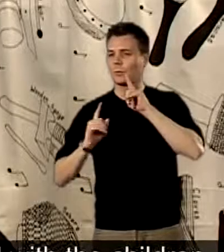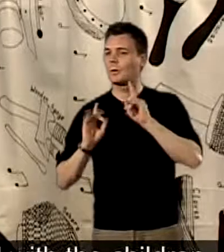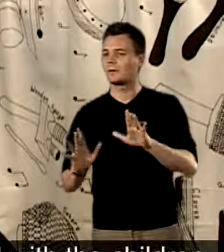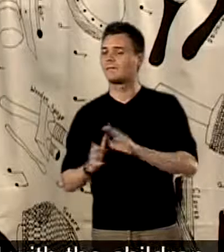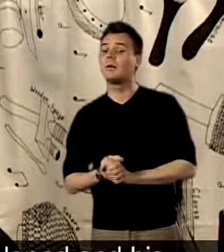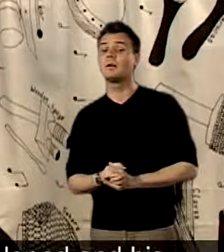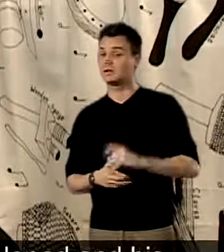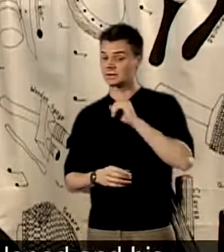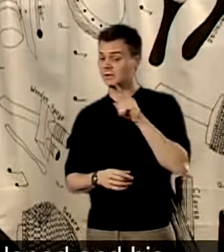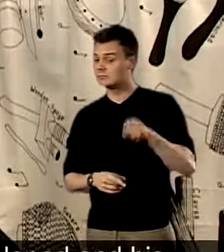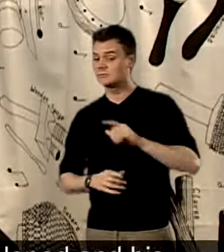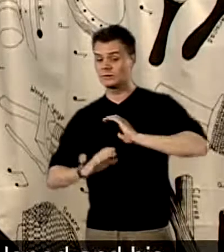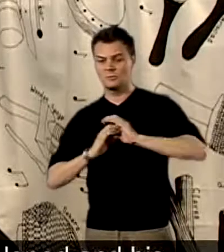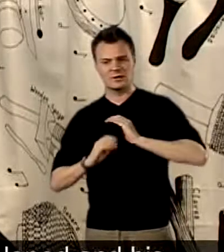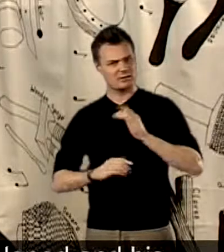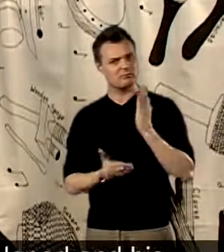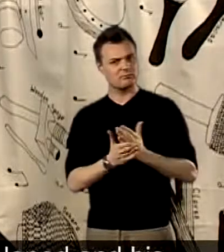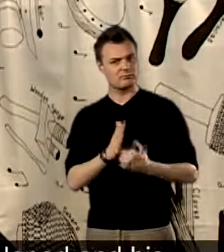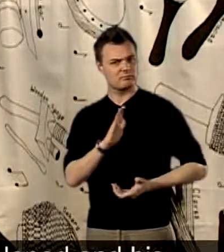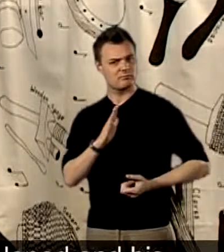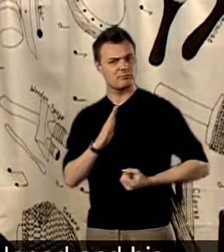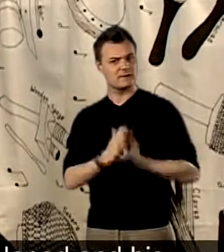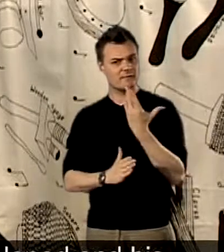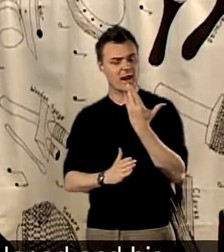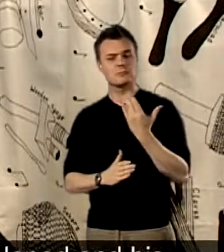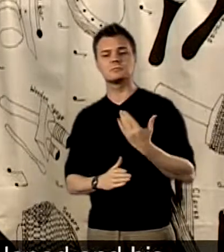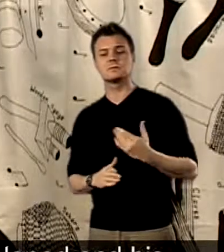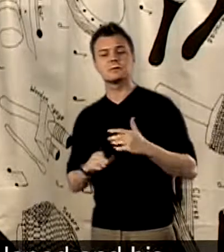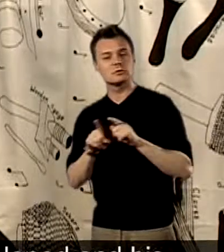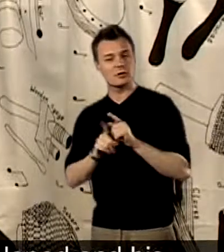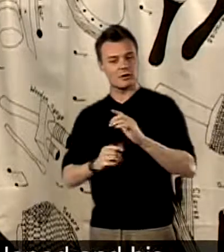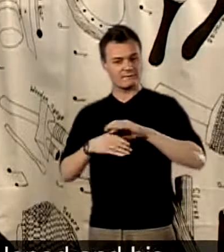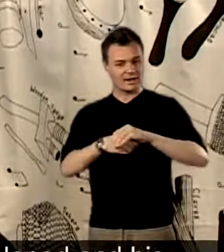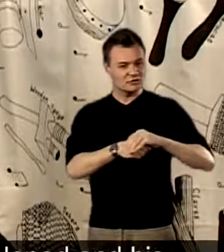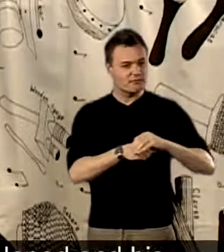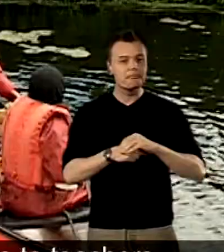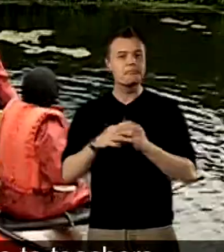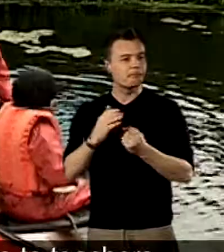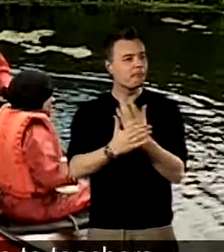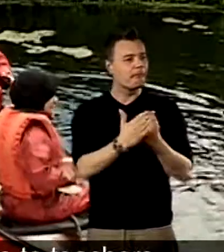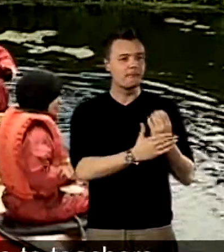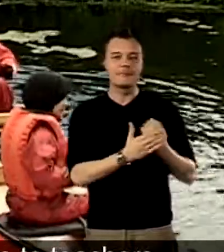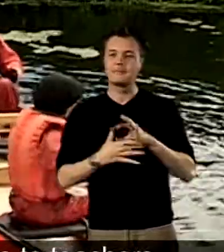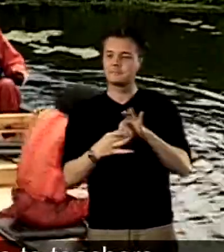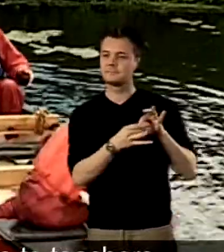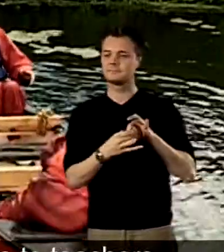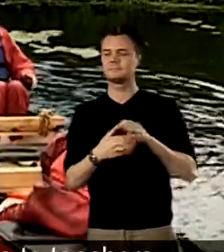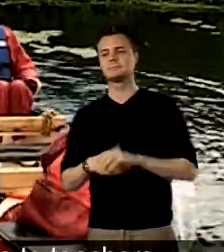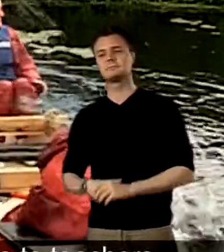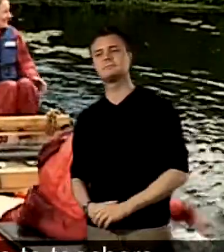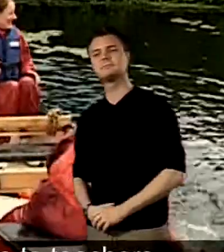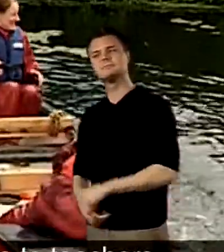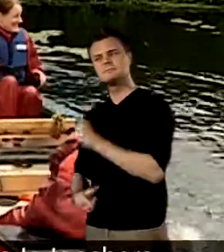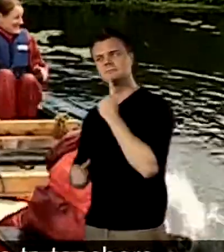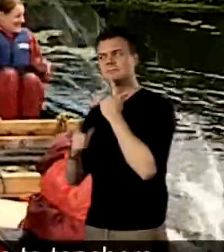yes, his communication skills have developed, and his friendships have developed. What advice would Dominic give to